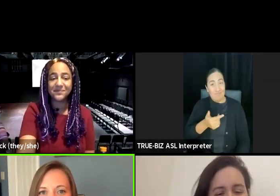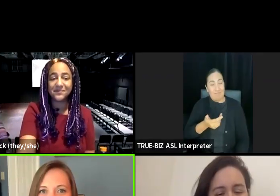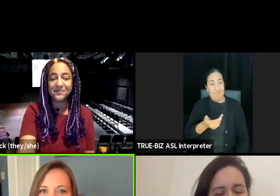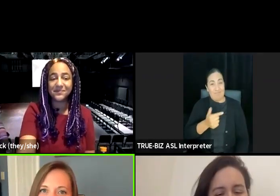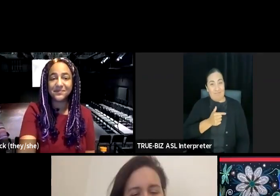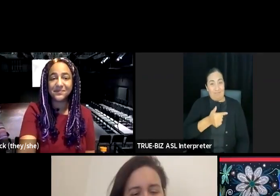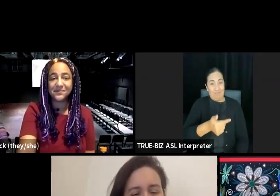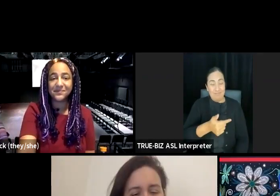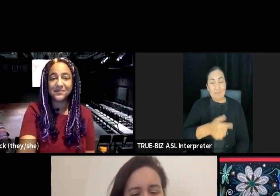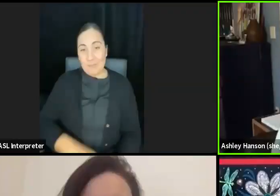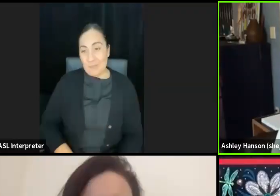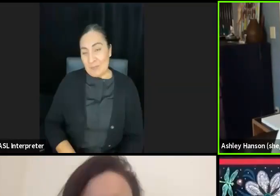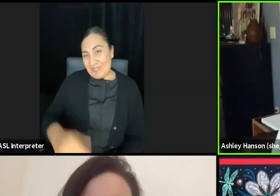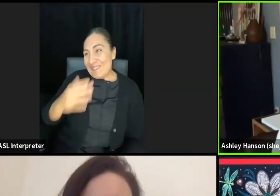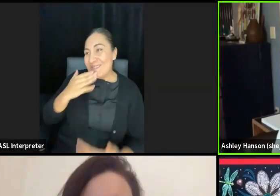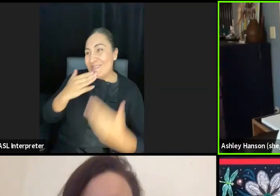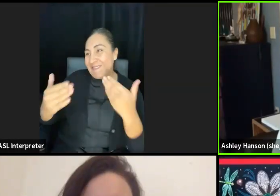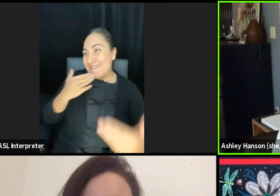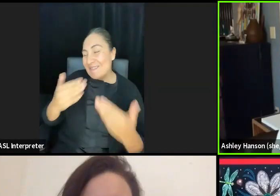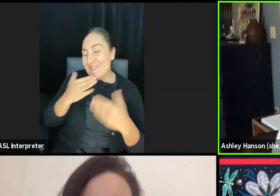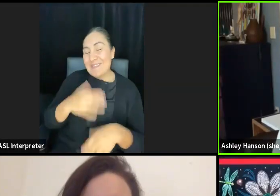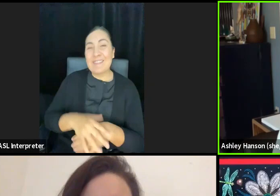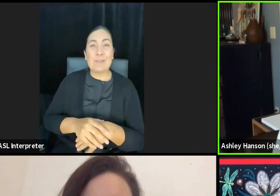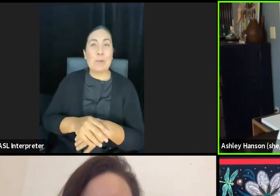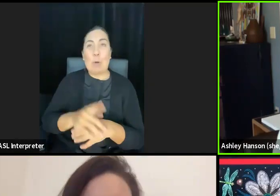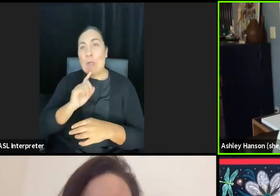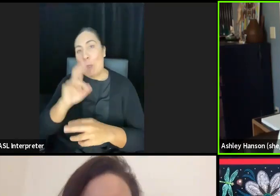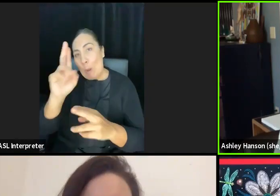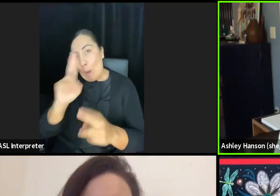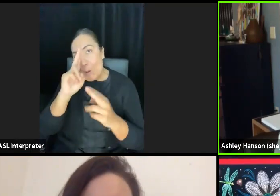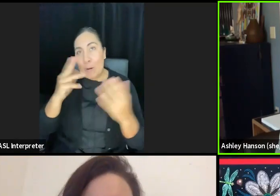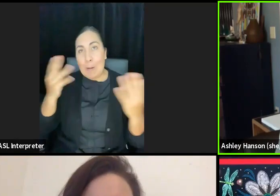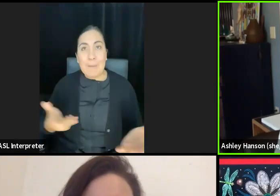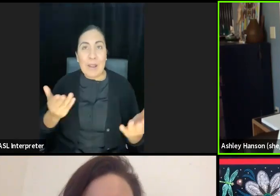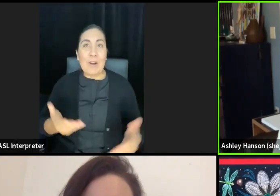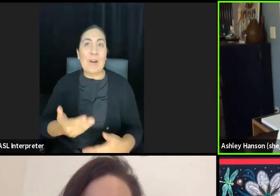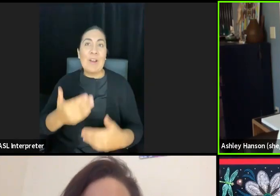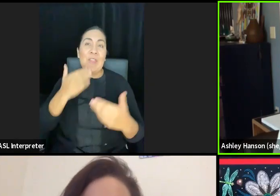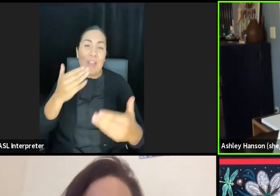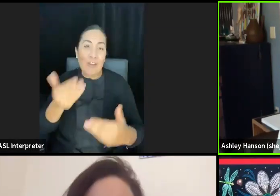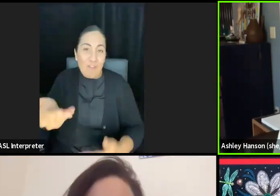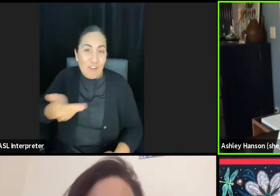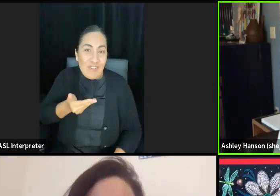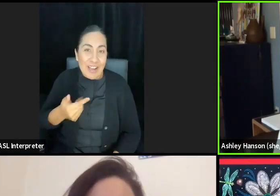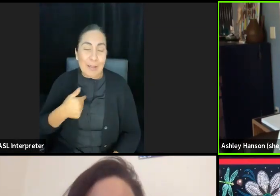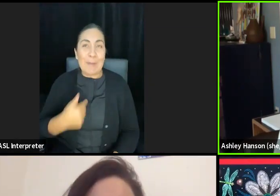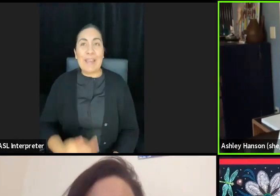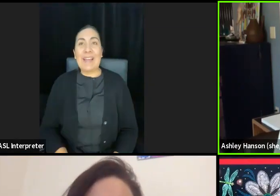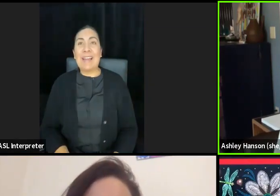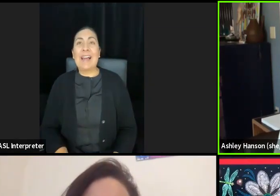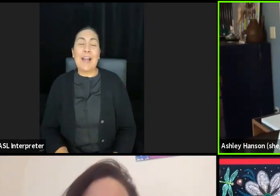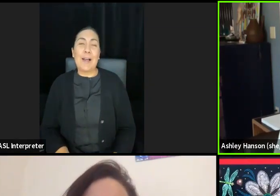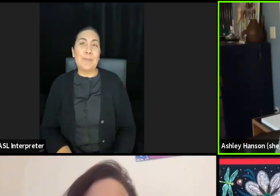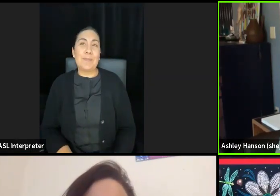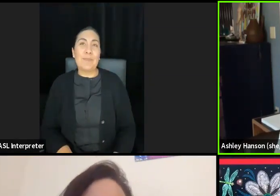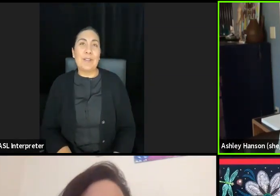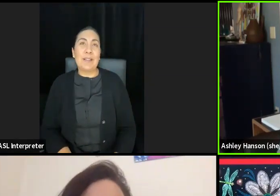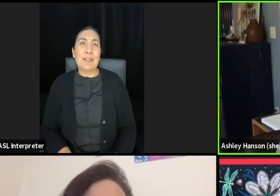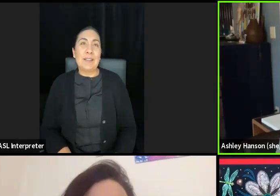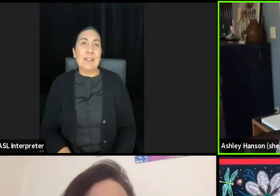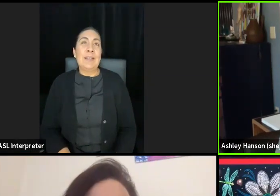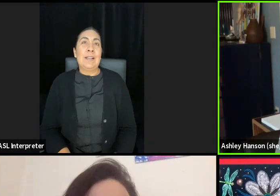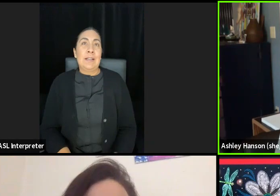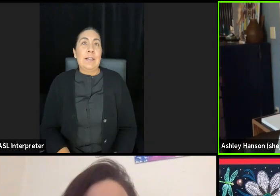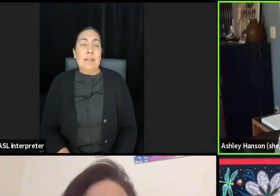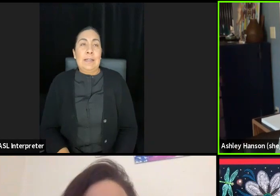among heroes and sheroes. And I just thank you for inviting me. I am